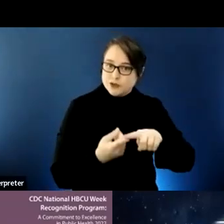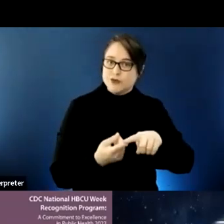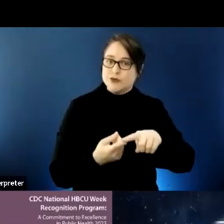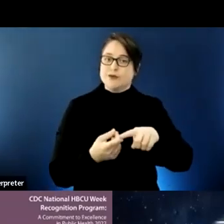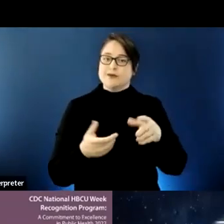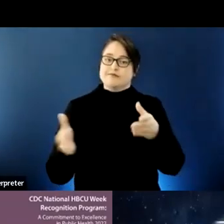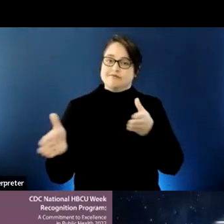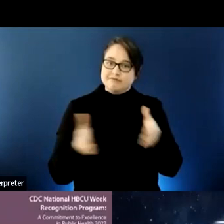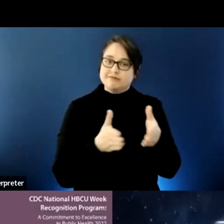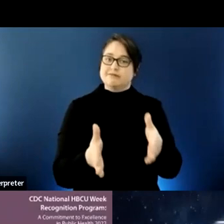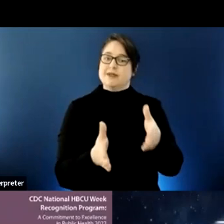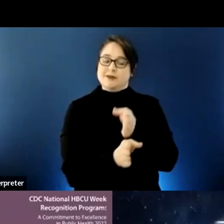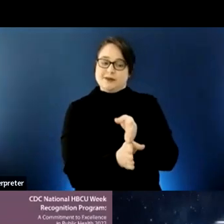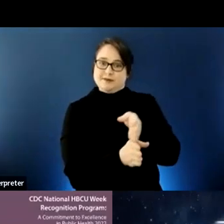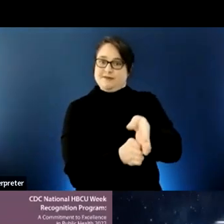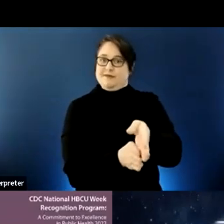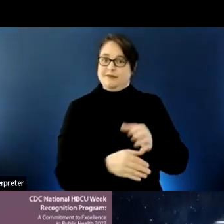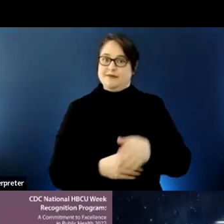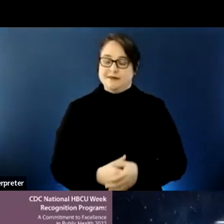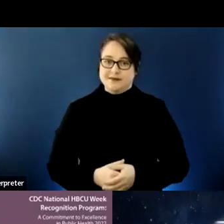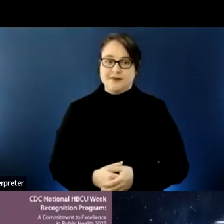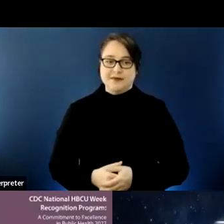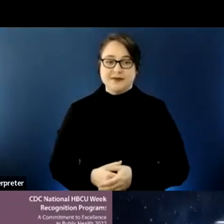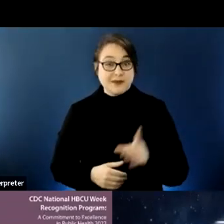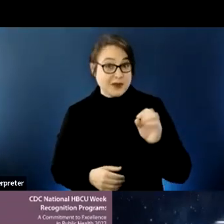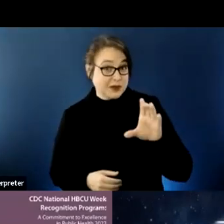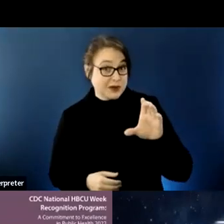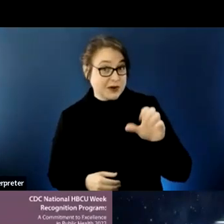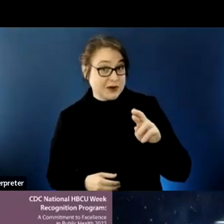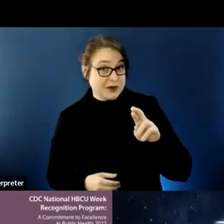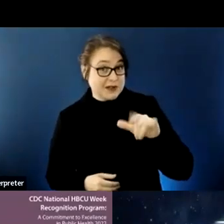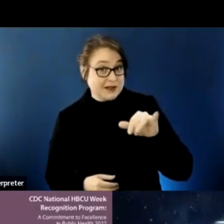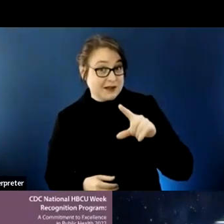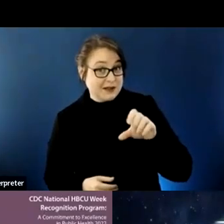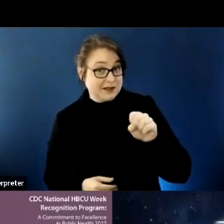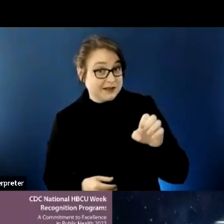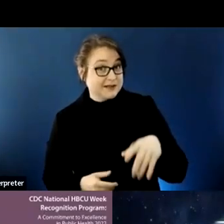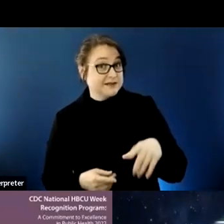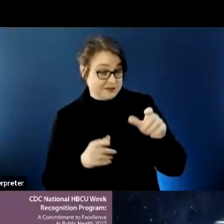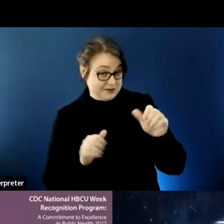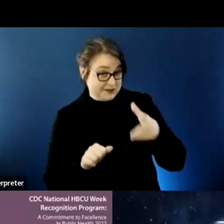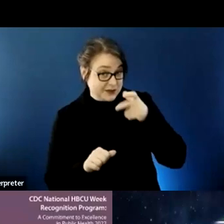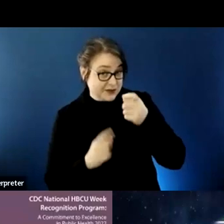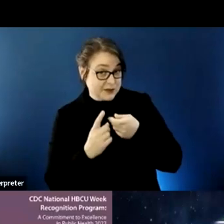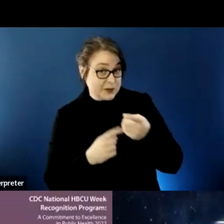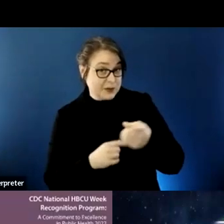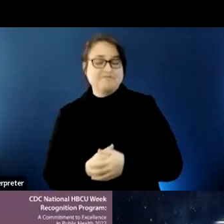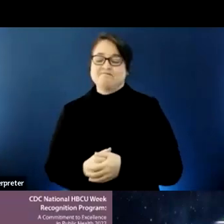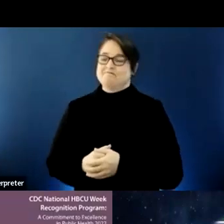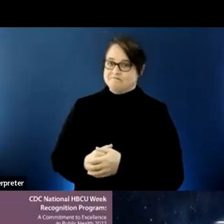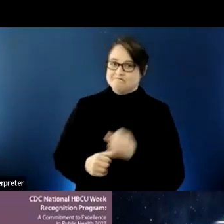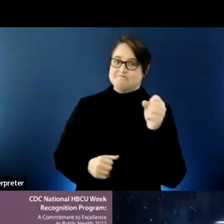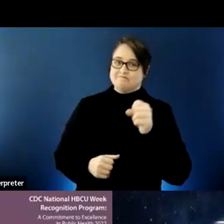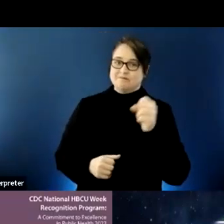Outstanding. Thank you. Dr. Carlisle, what can we hear from you? Yes, following up on Brandon's excellent